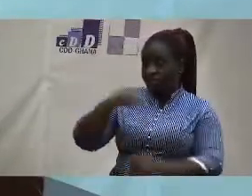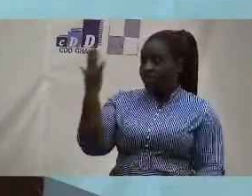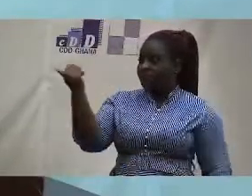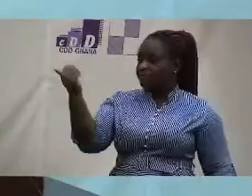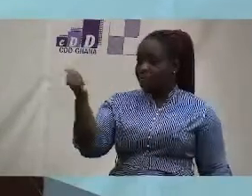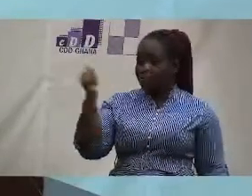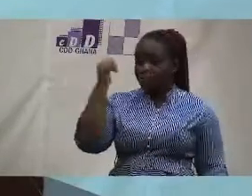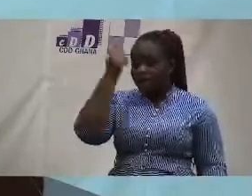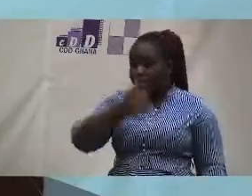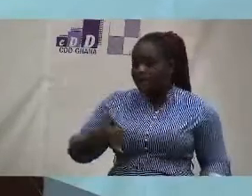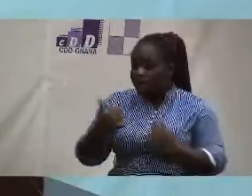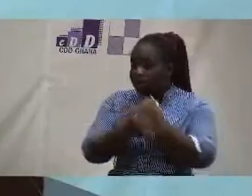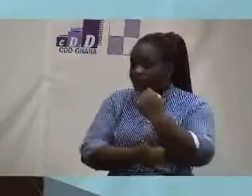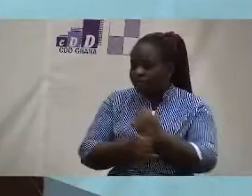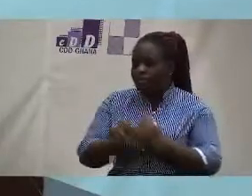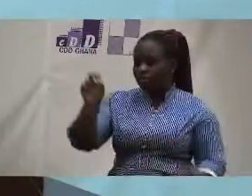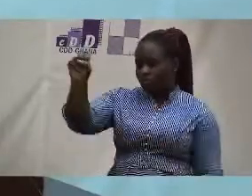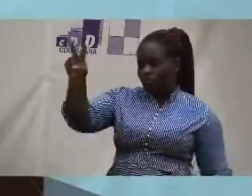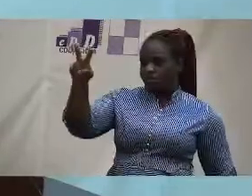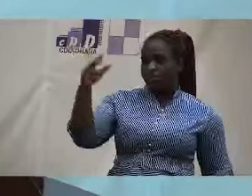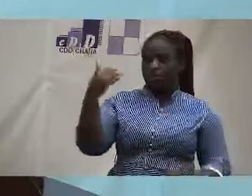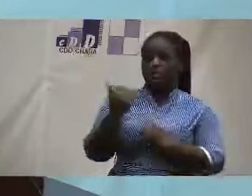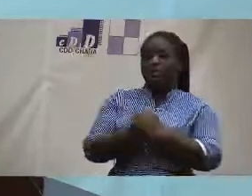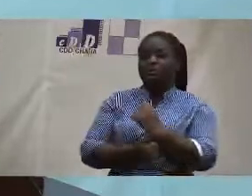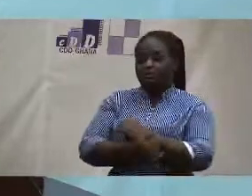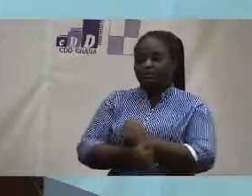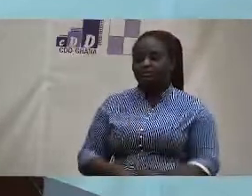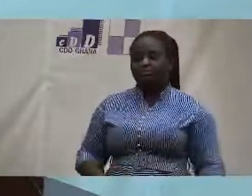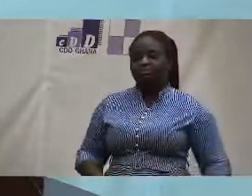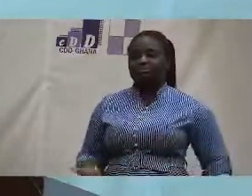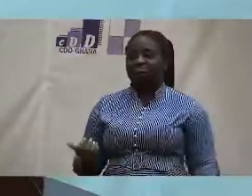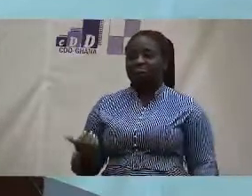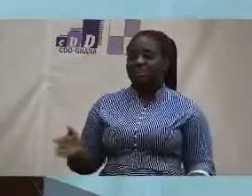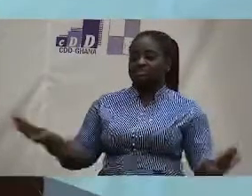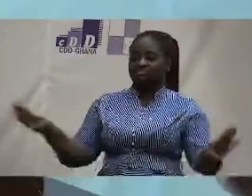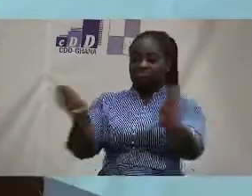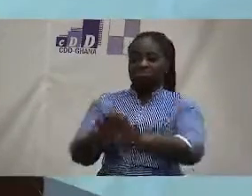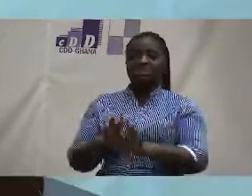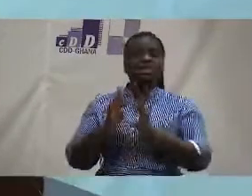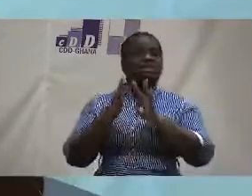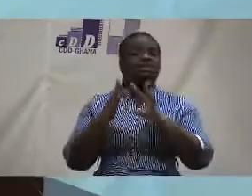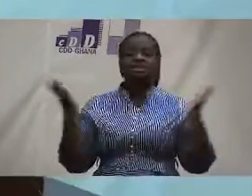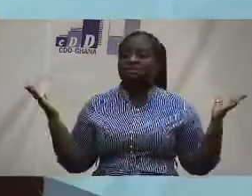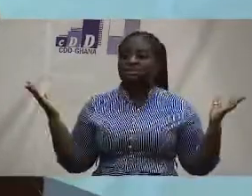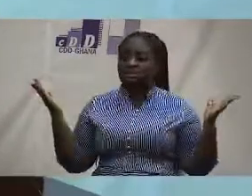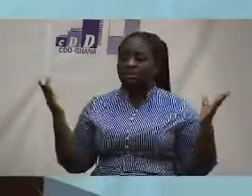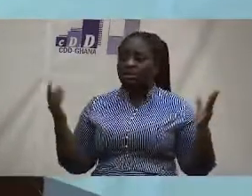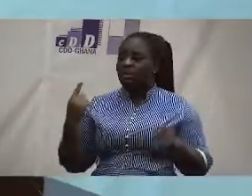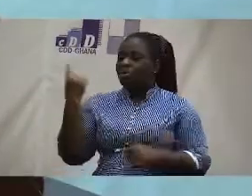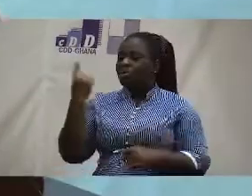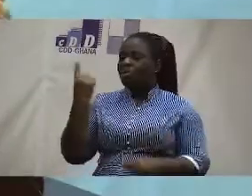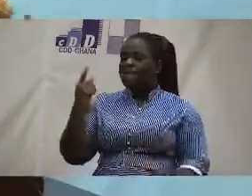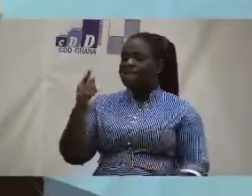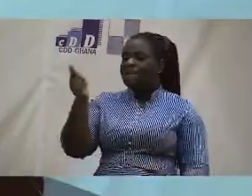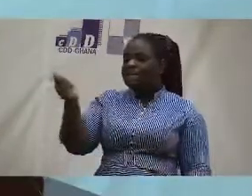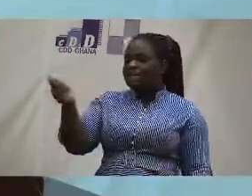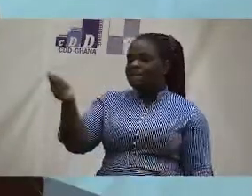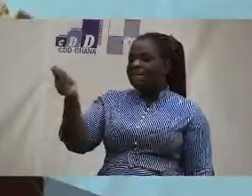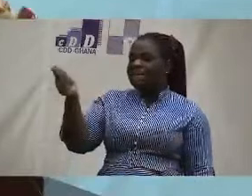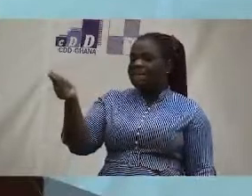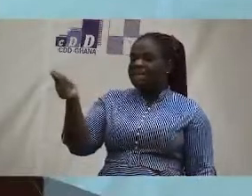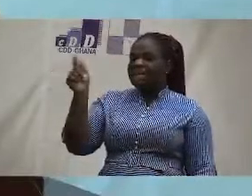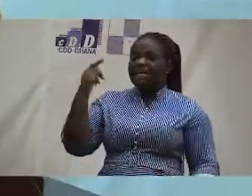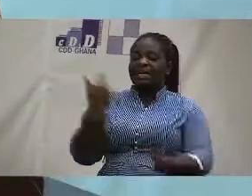ECOWAS countries, 12 of the countries have actually shut down the internet, with the exception of Guinea-Bissau,